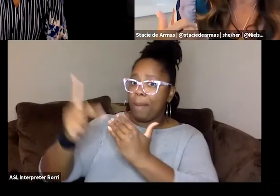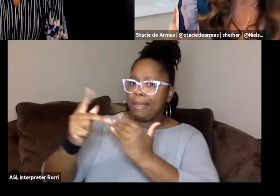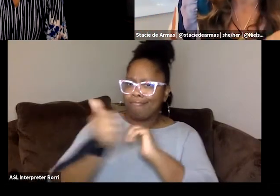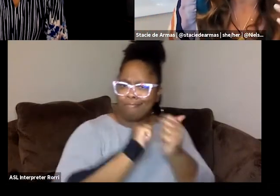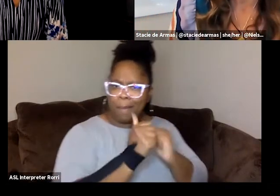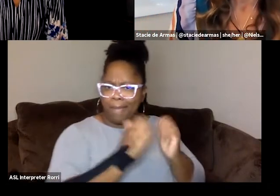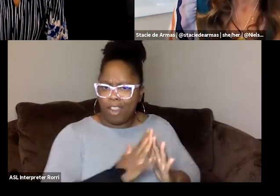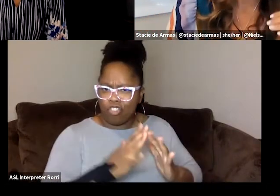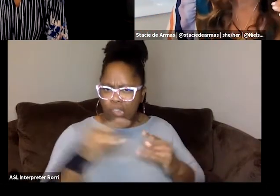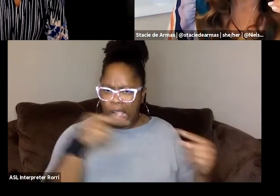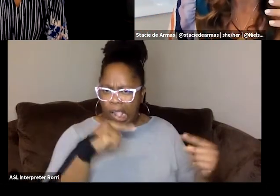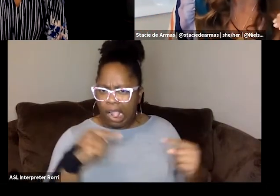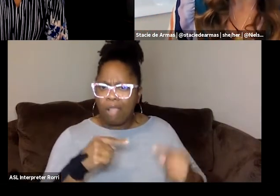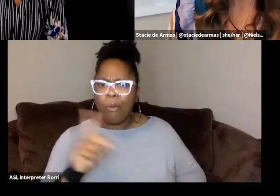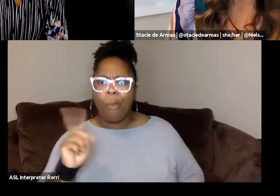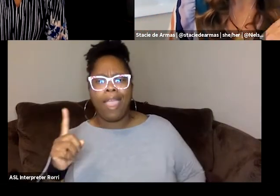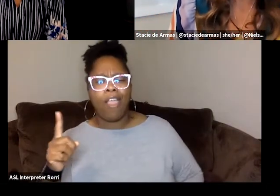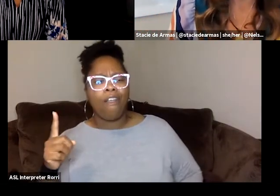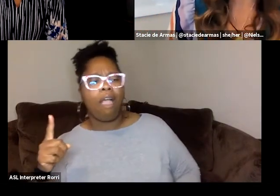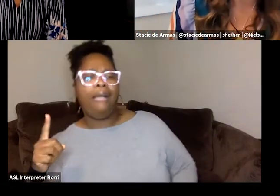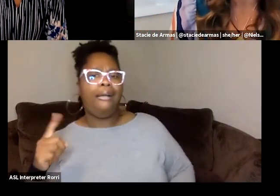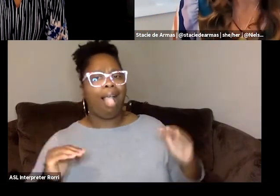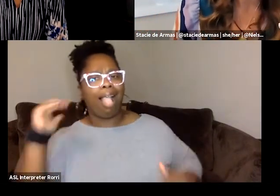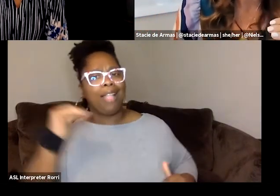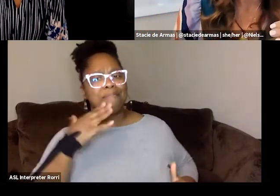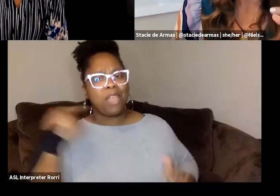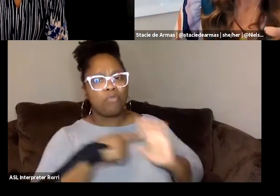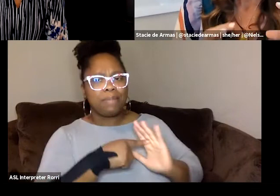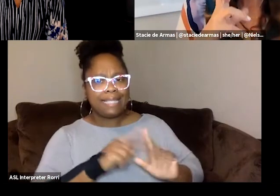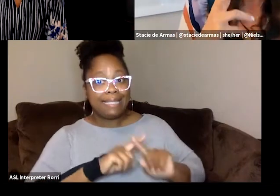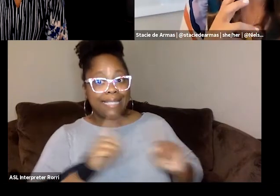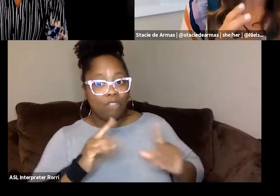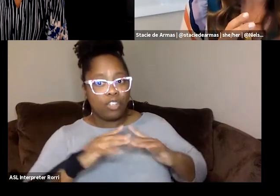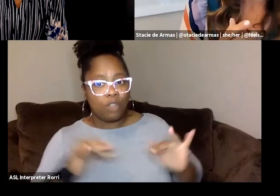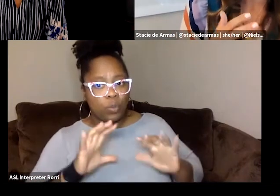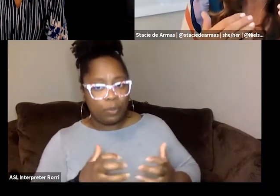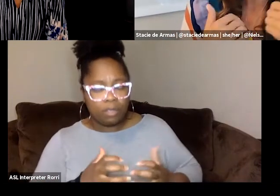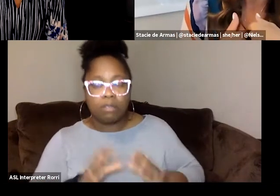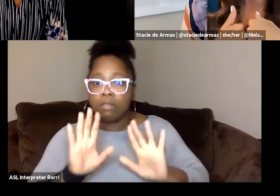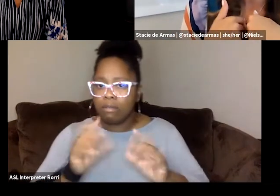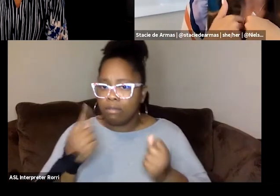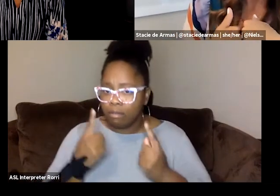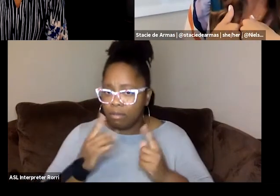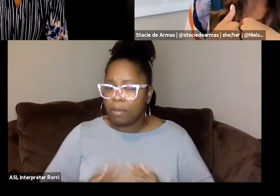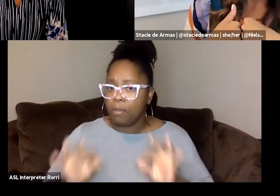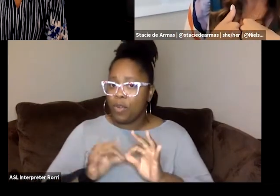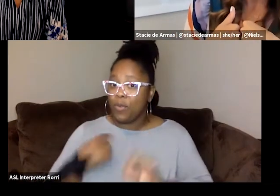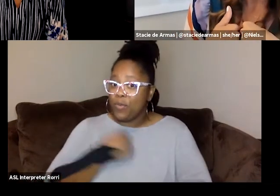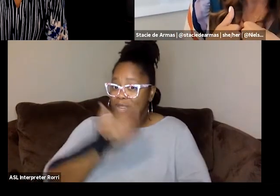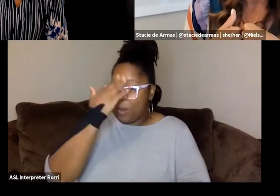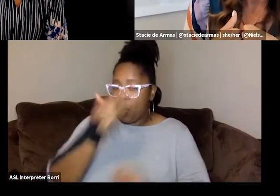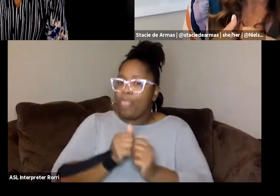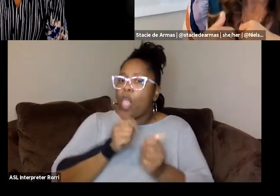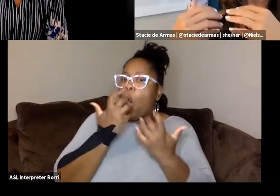where they have an advantage, where they are better representing different diverse groups. the importance there is we know on the audience research